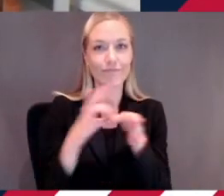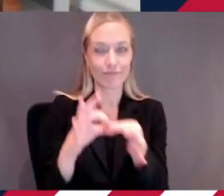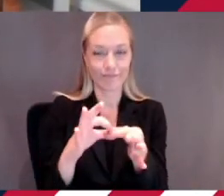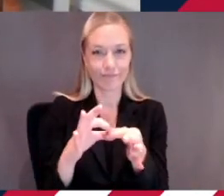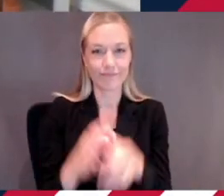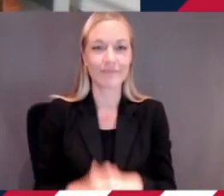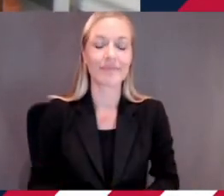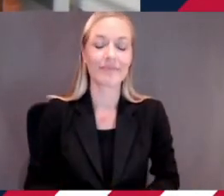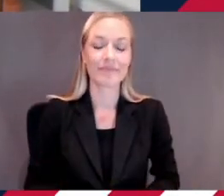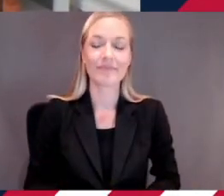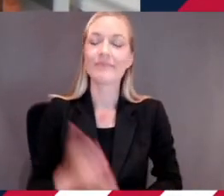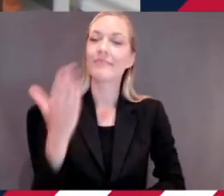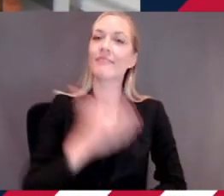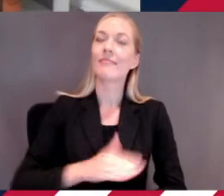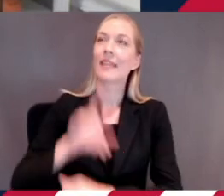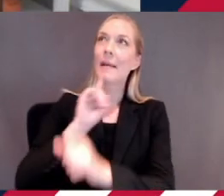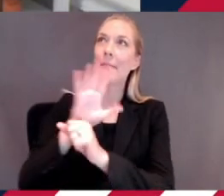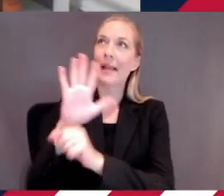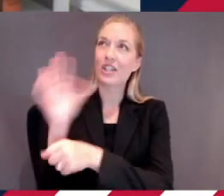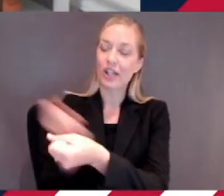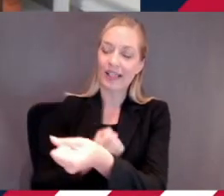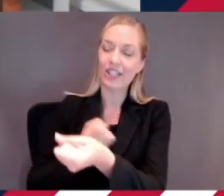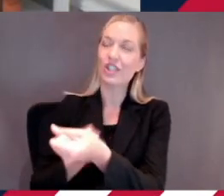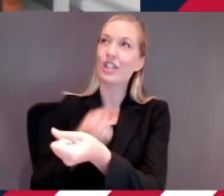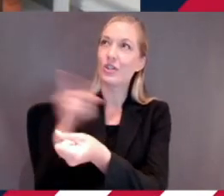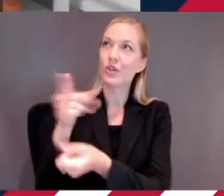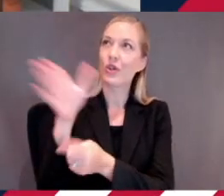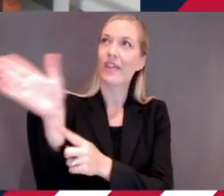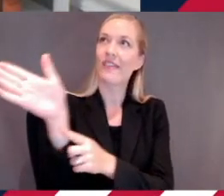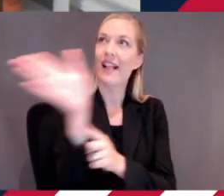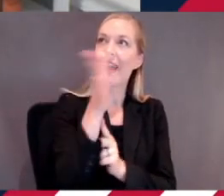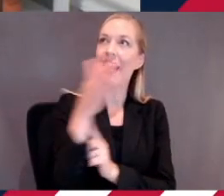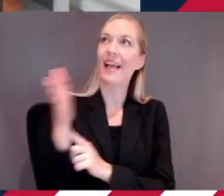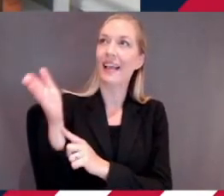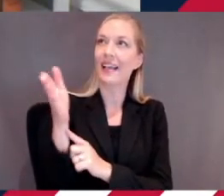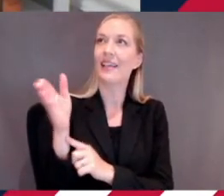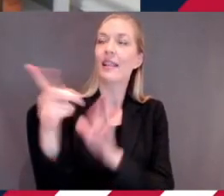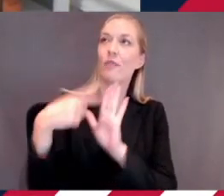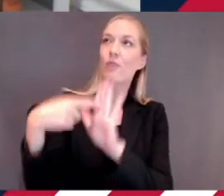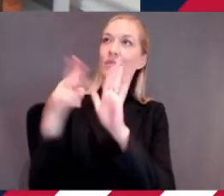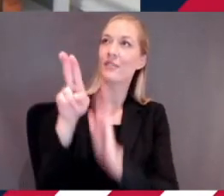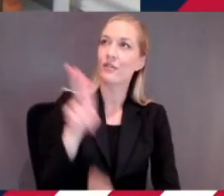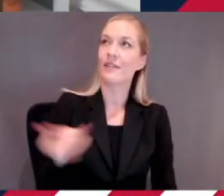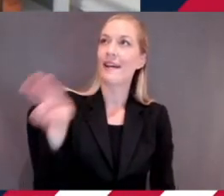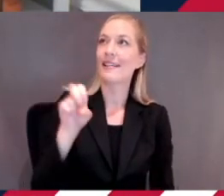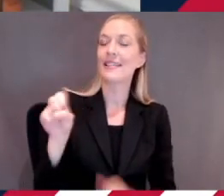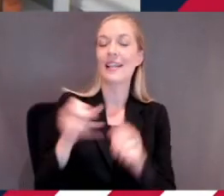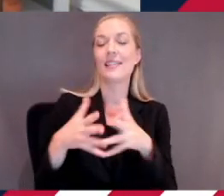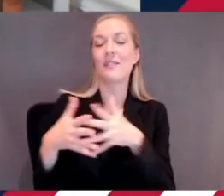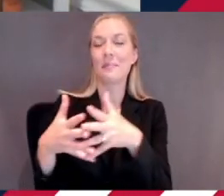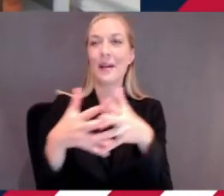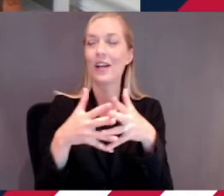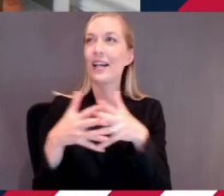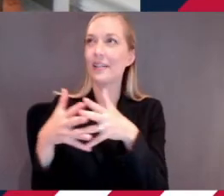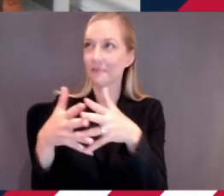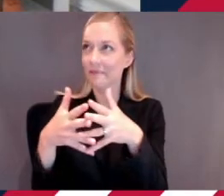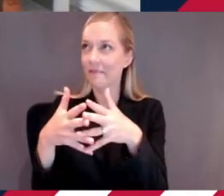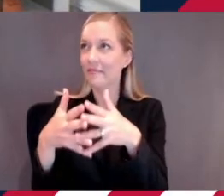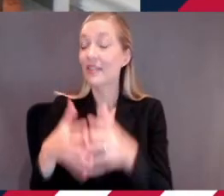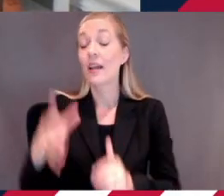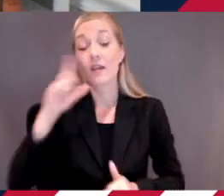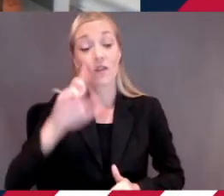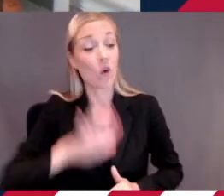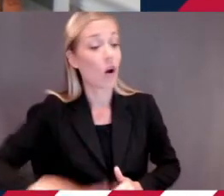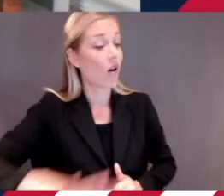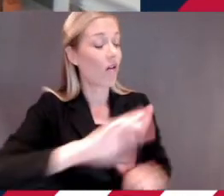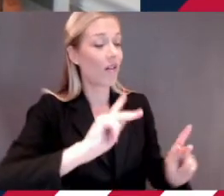I pledge allegiance to the flag of the United States of America and to the republic